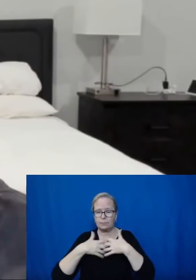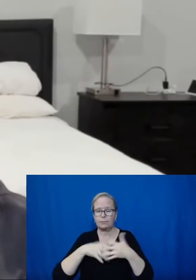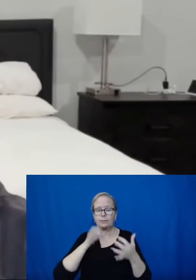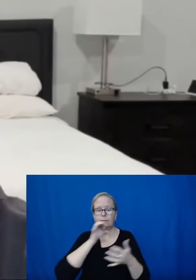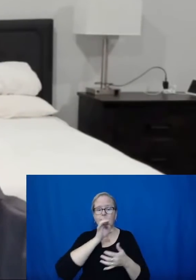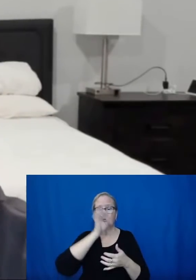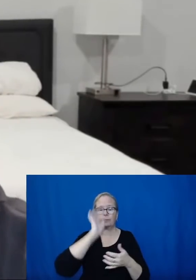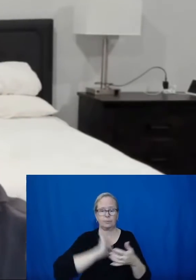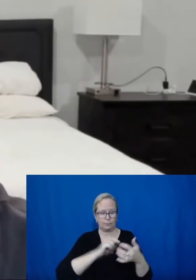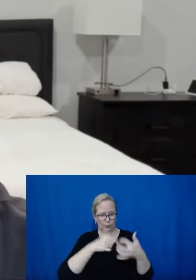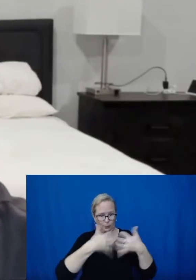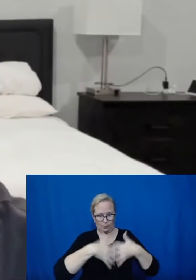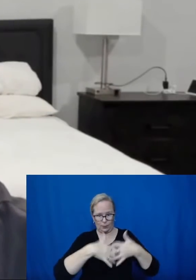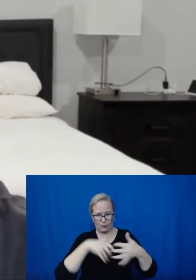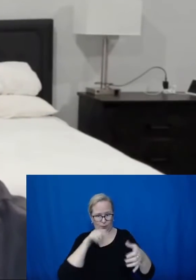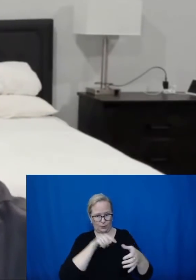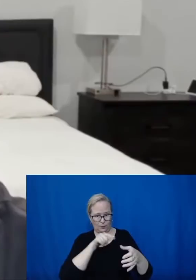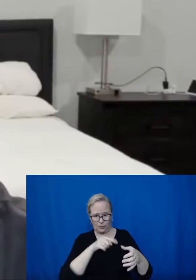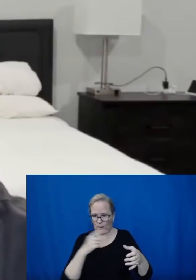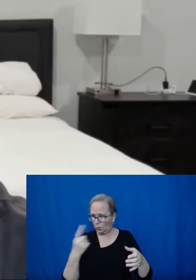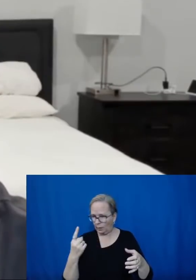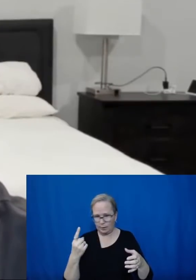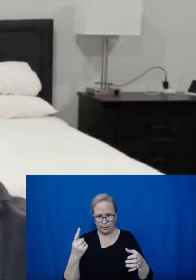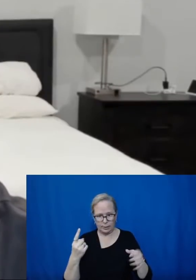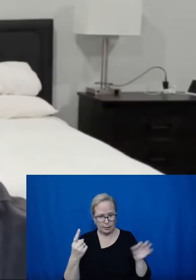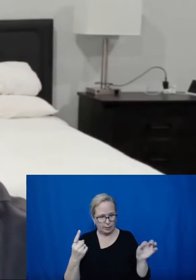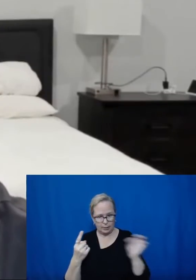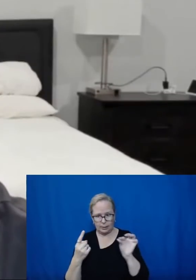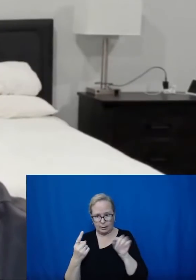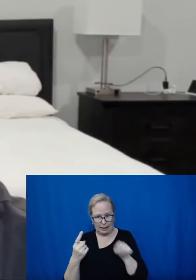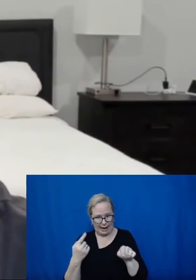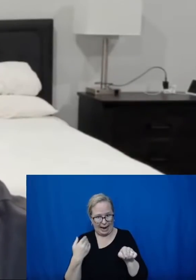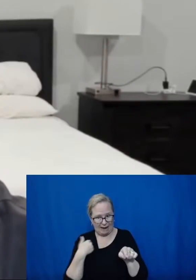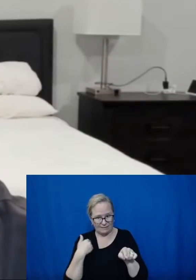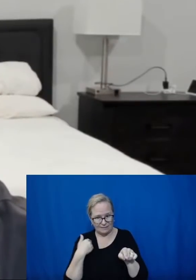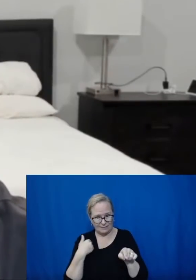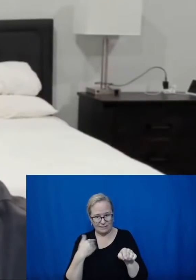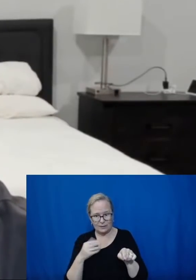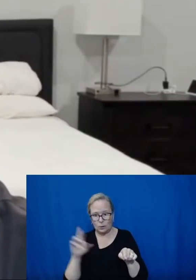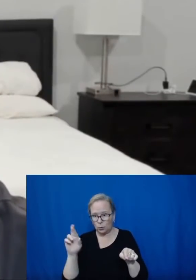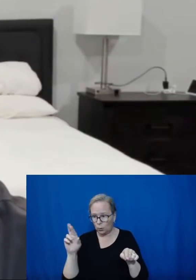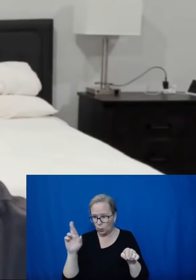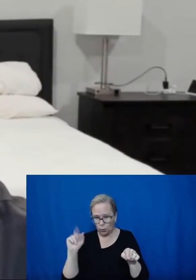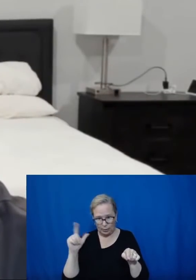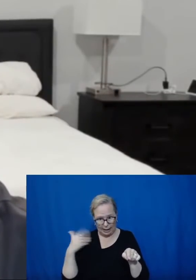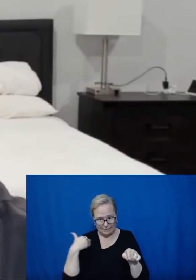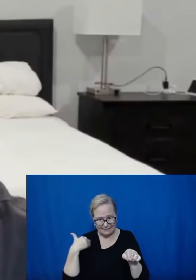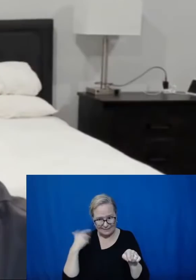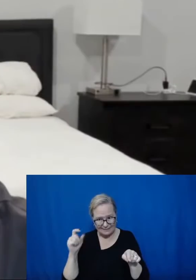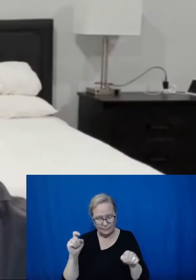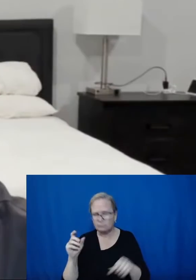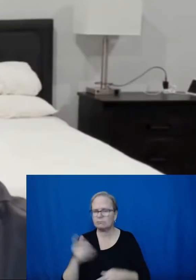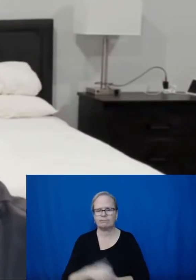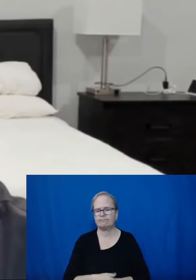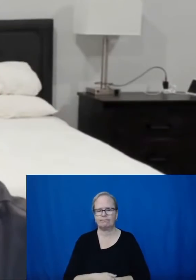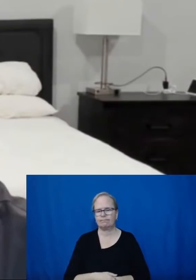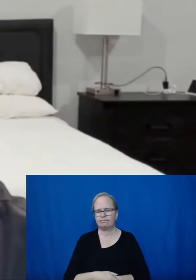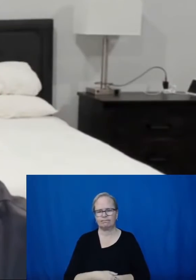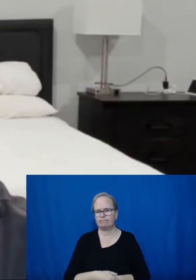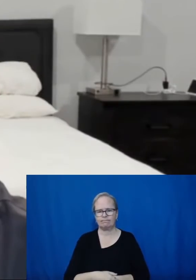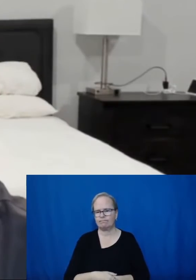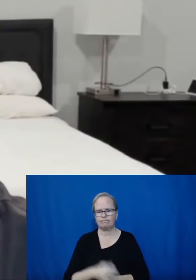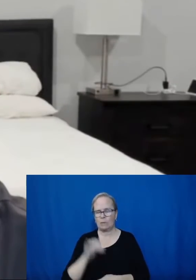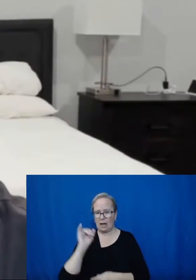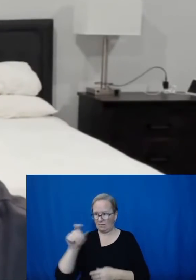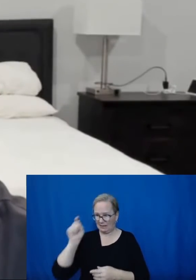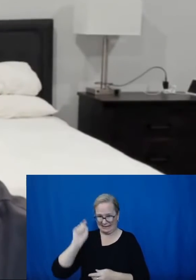the breathing once someone is intubated, they often aren't available in rural Alberta. So what that ultimately means is if we need to intubate someone, we're going to need